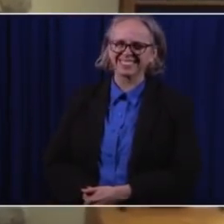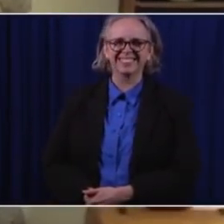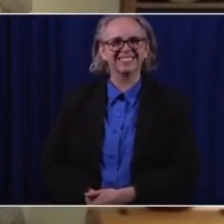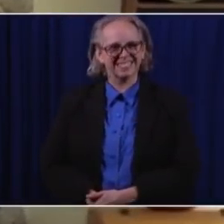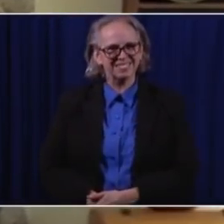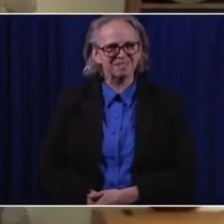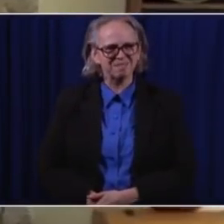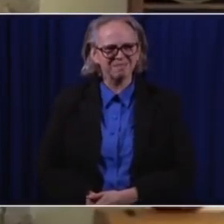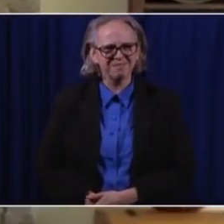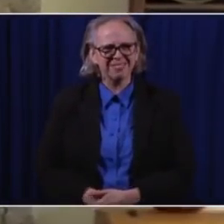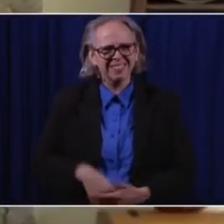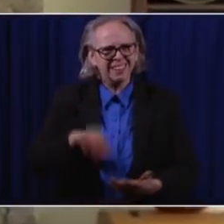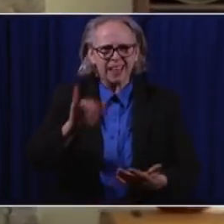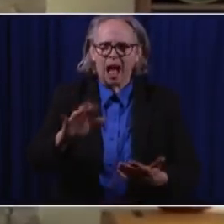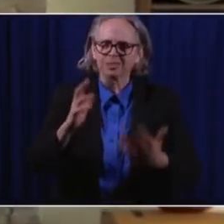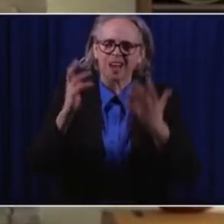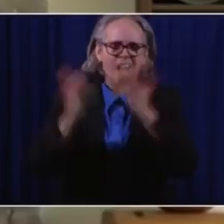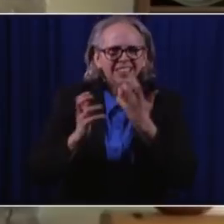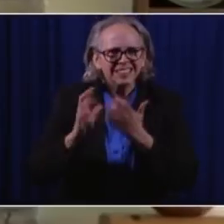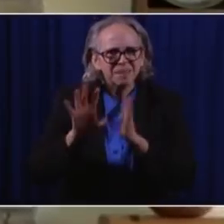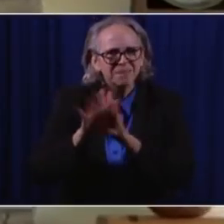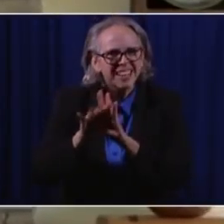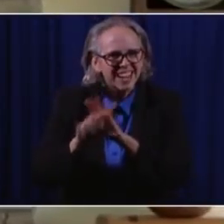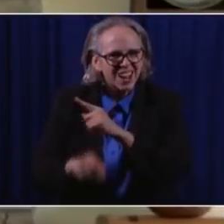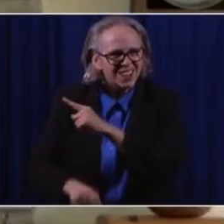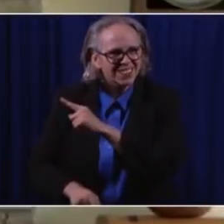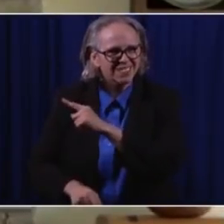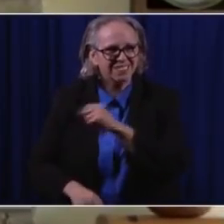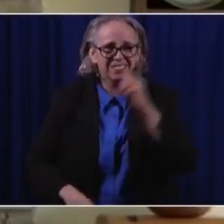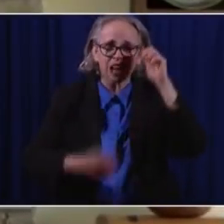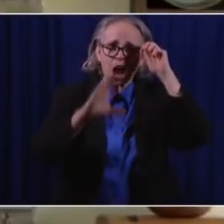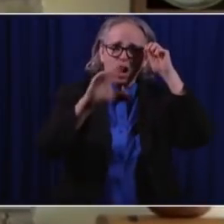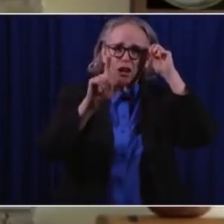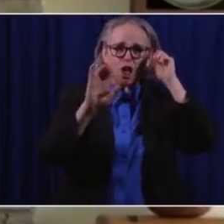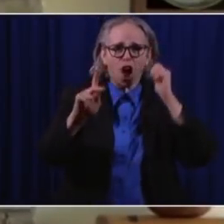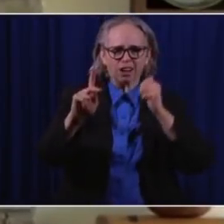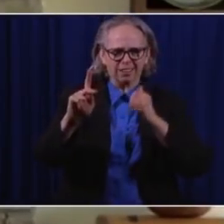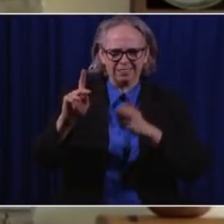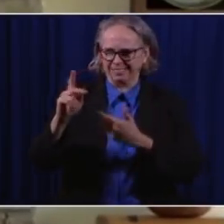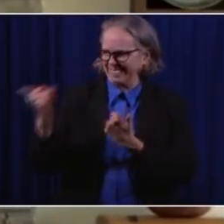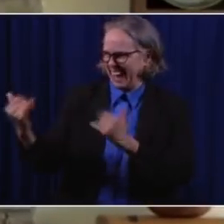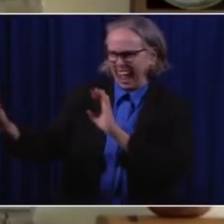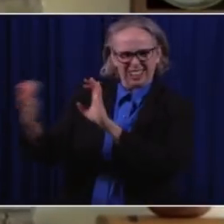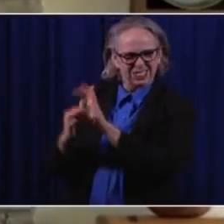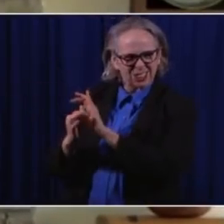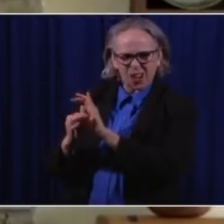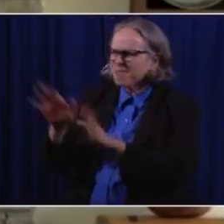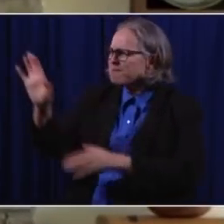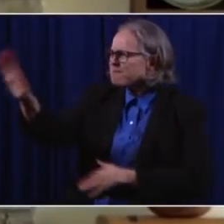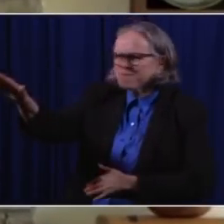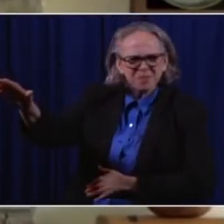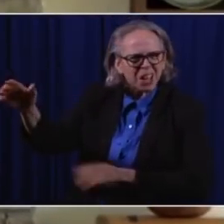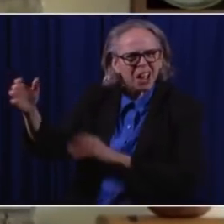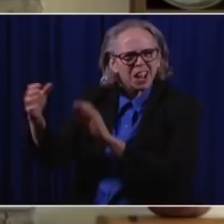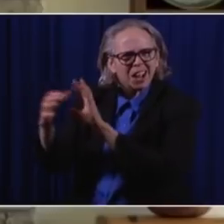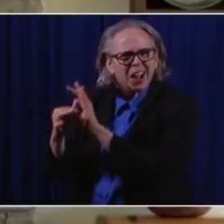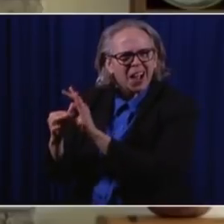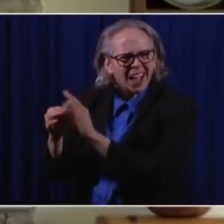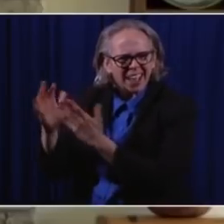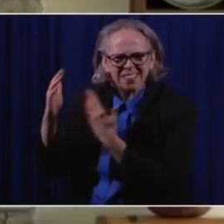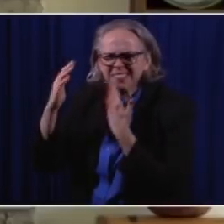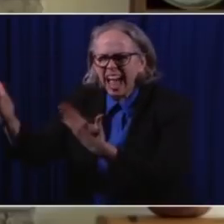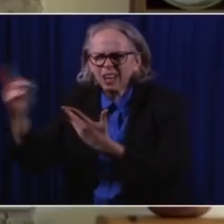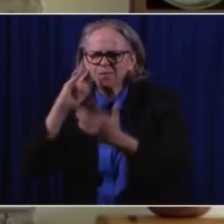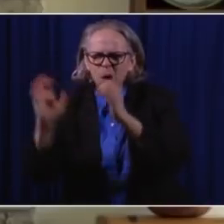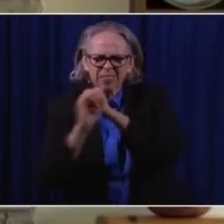Well, that was great. We have Clark on the line here. We'll get him in. Clark, thank you very, very much for doing this ad.